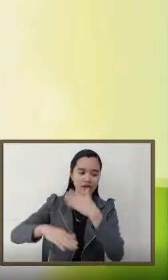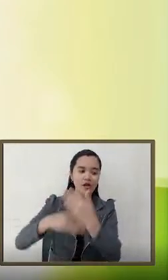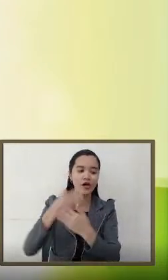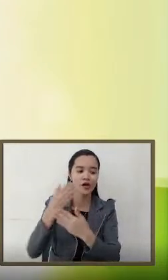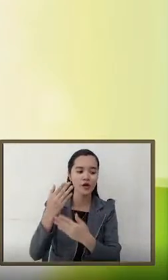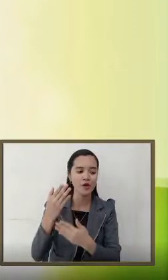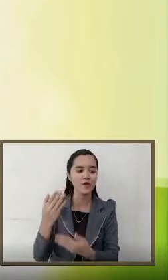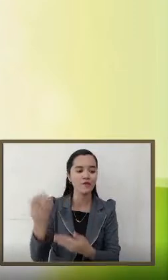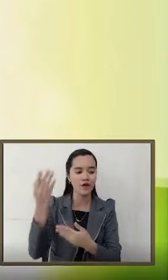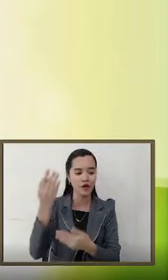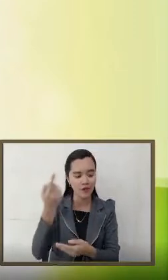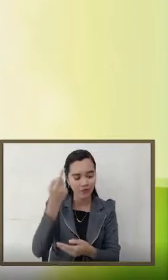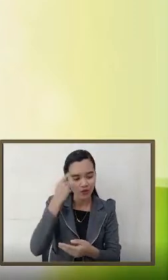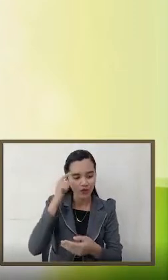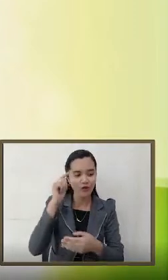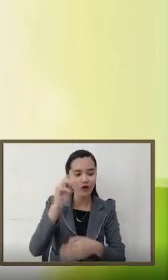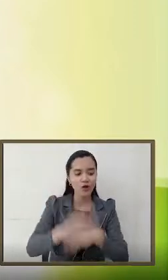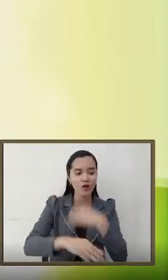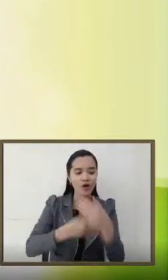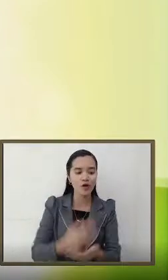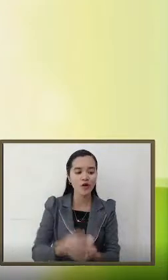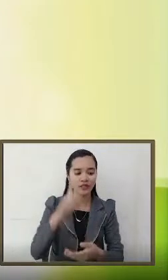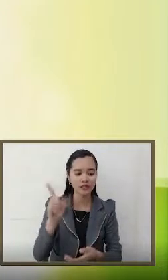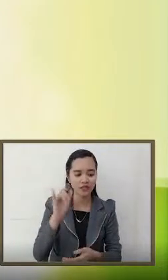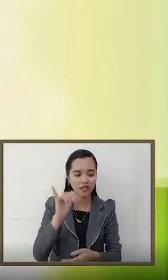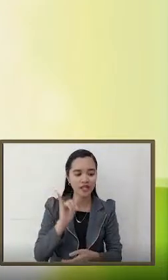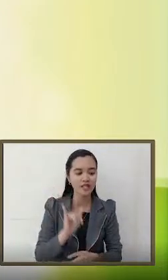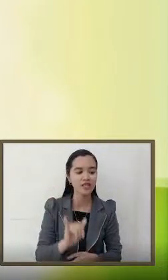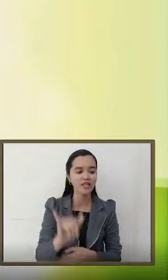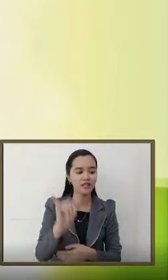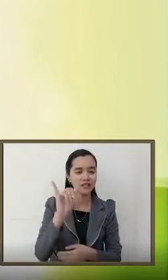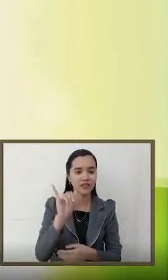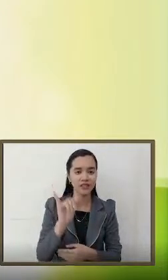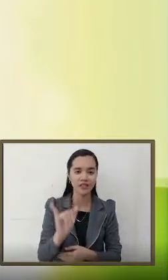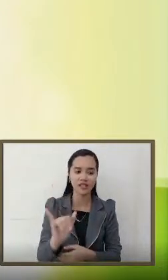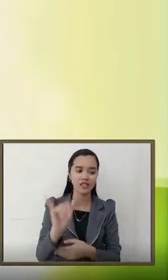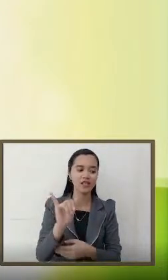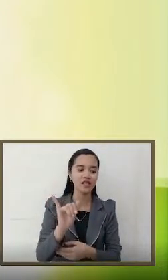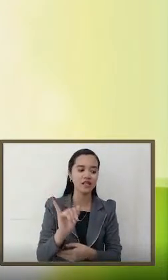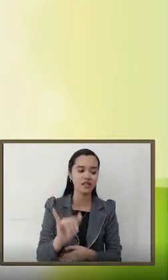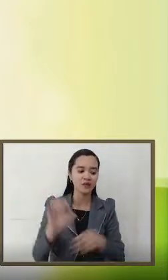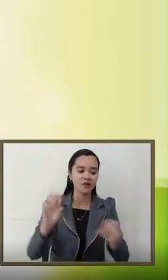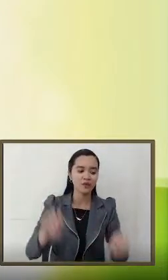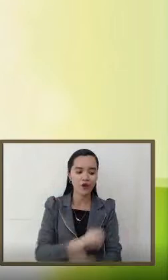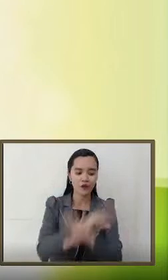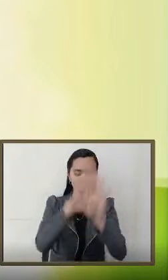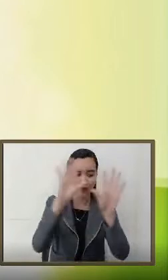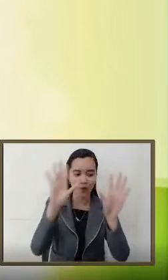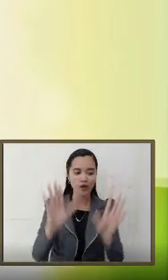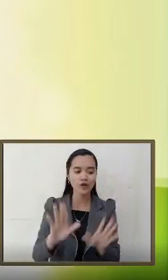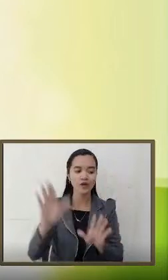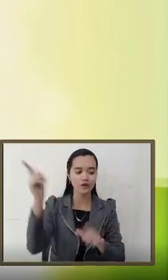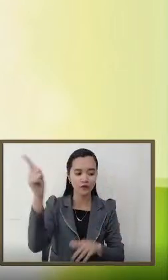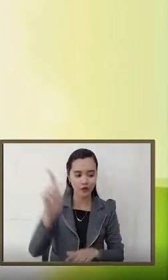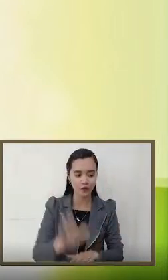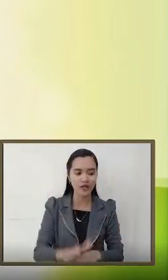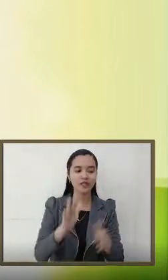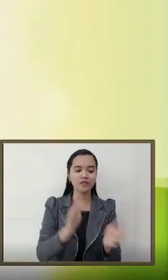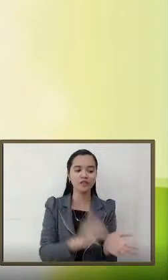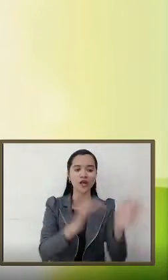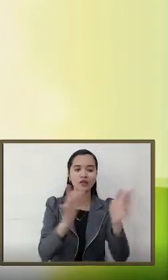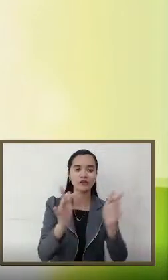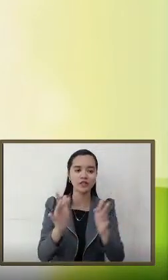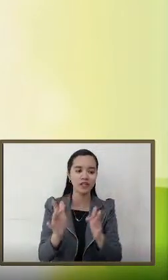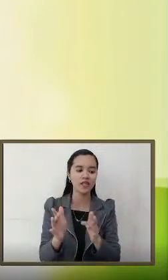and heaven for all eternity. Everybody sing it. And the wonderful